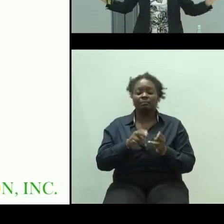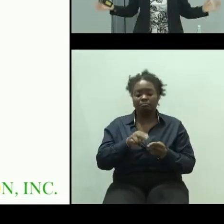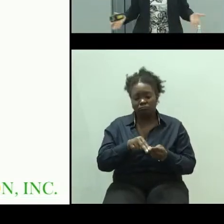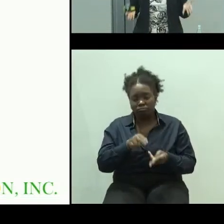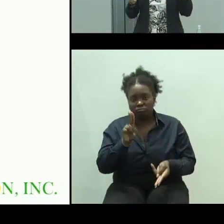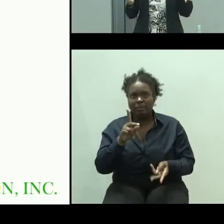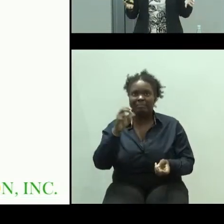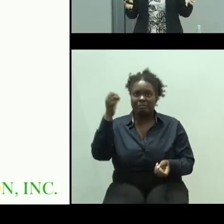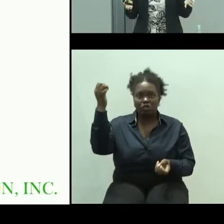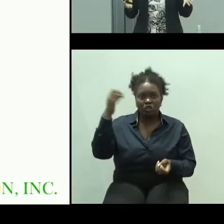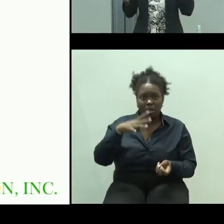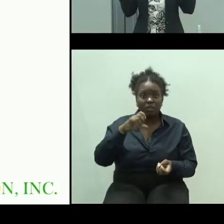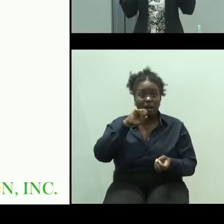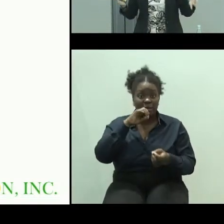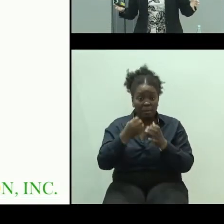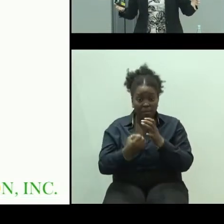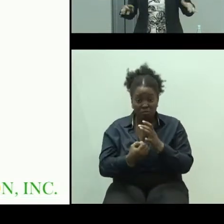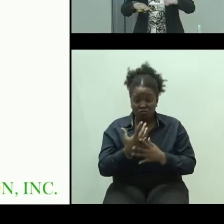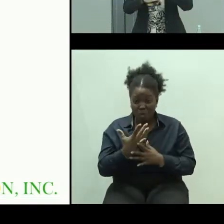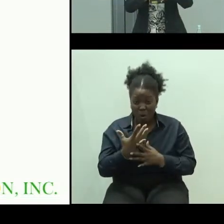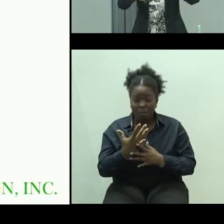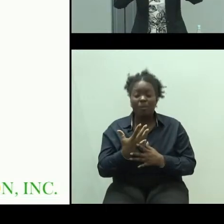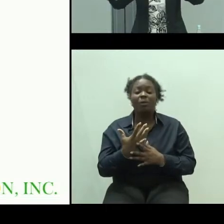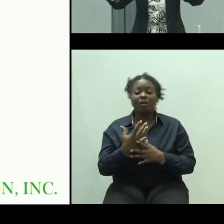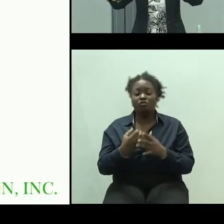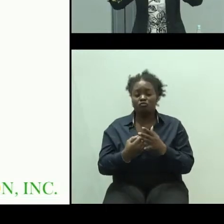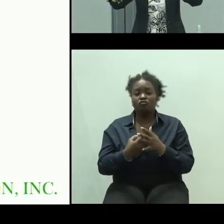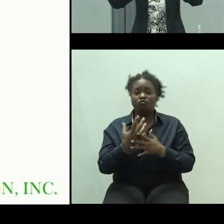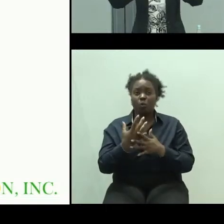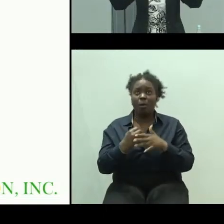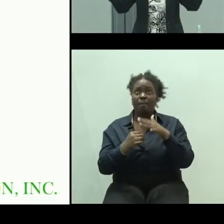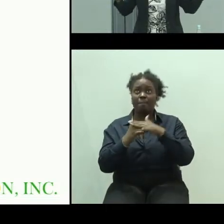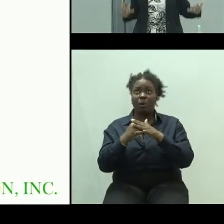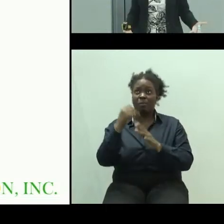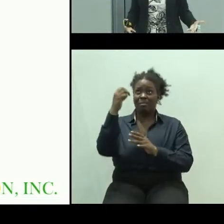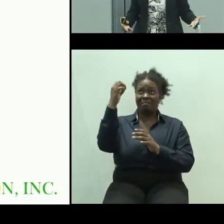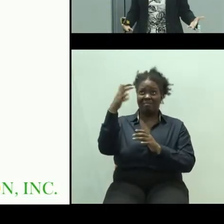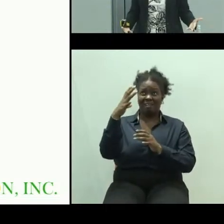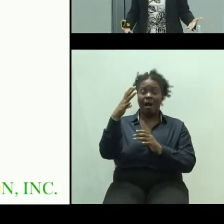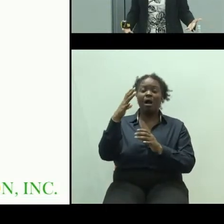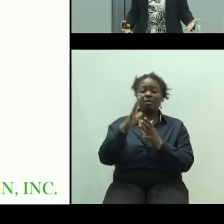sunshine. They will grow. As they grow, they block out the light for the